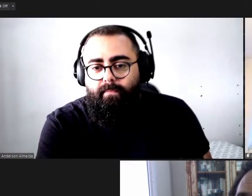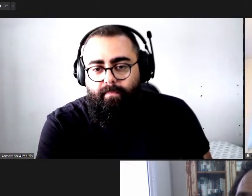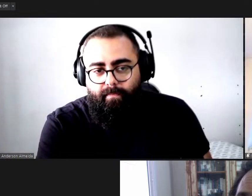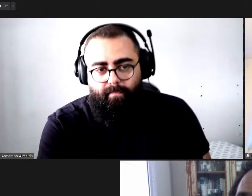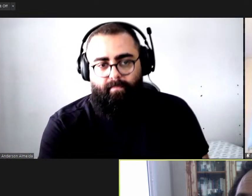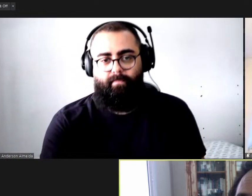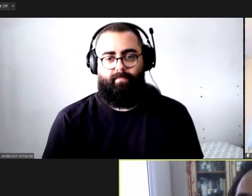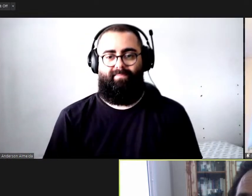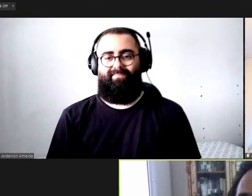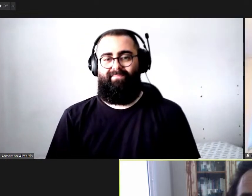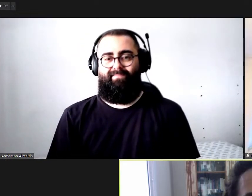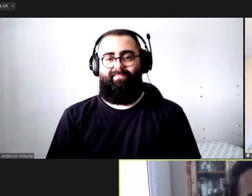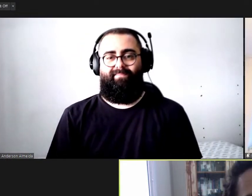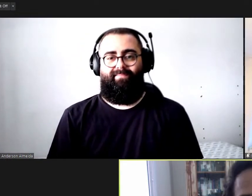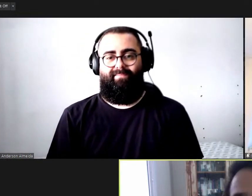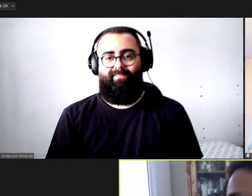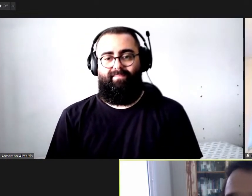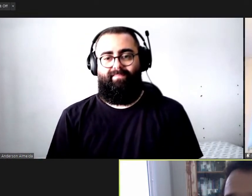No?